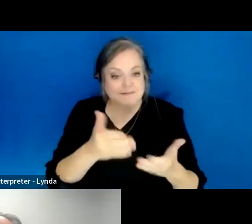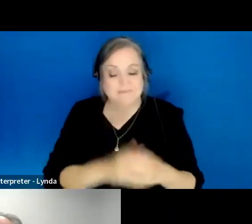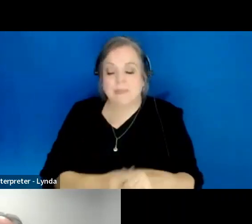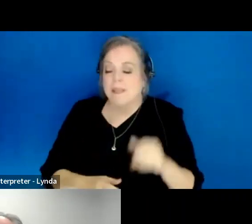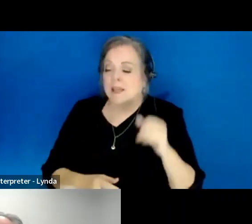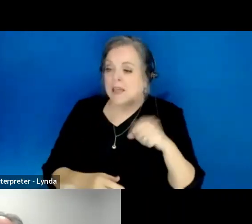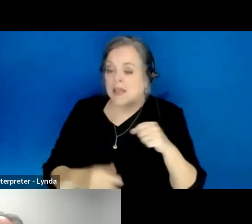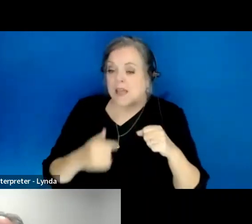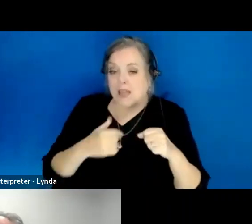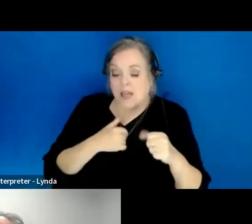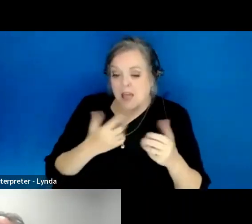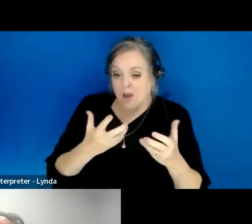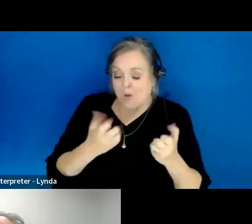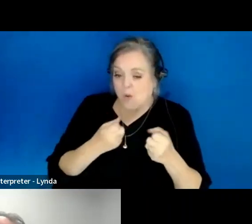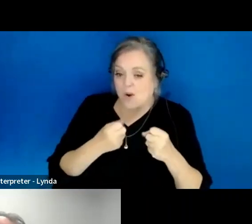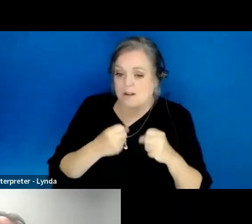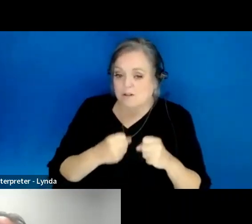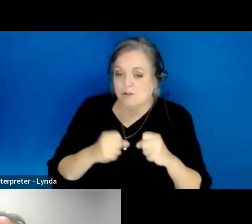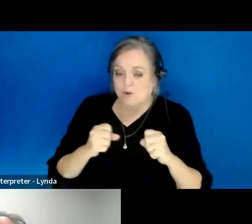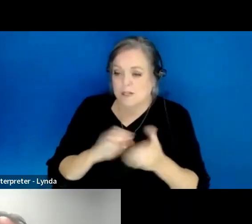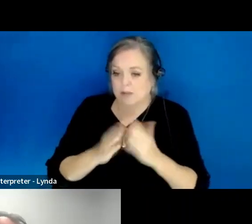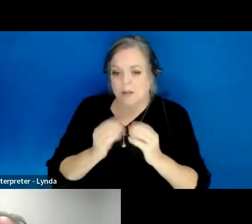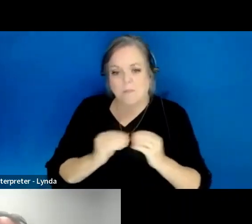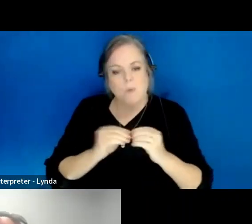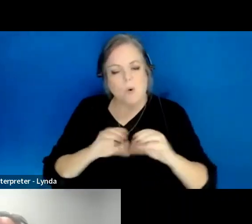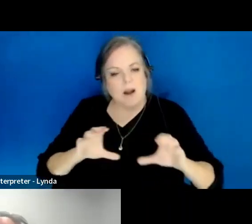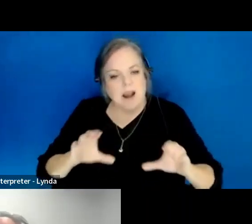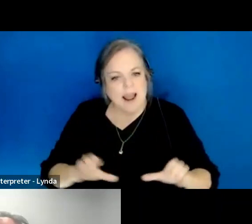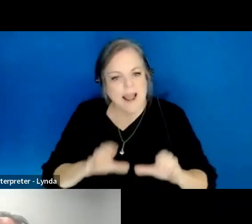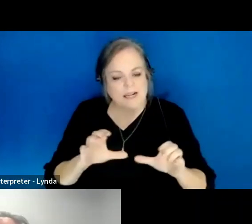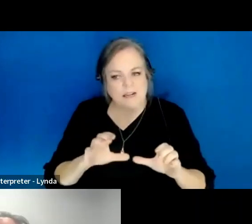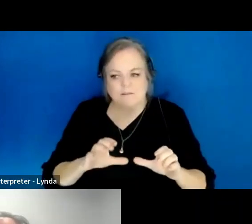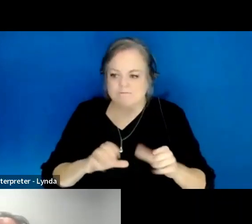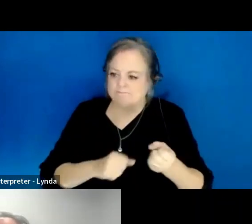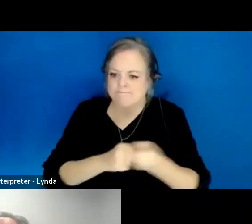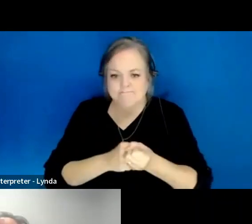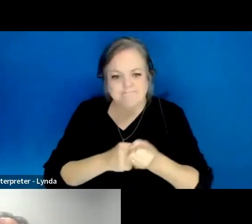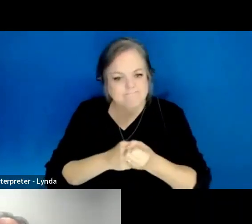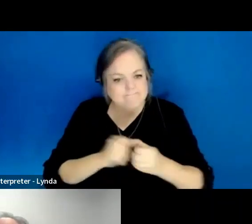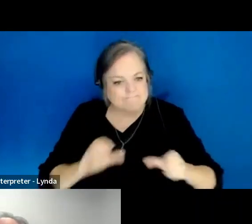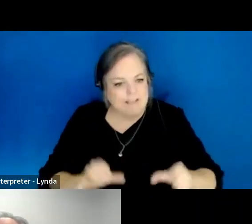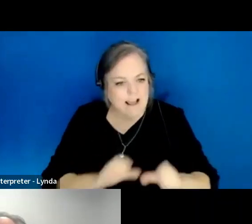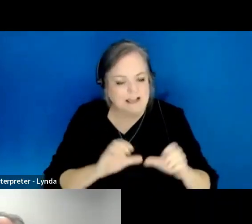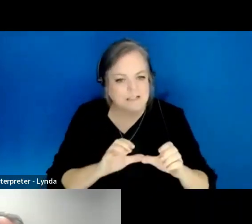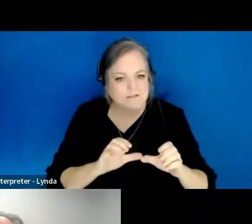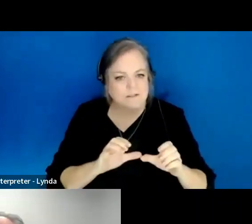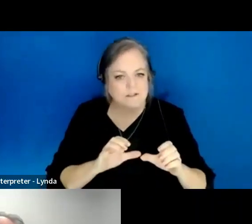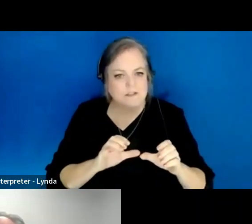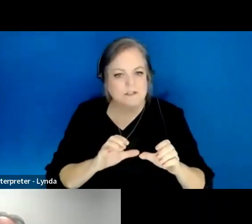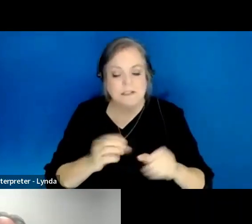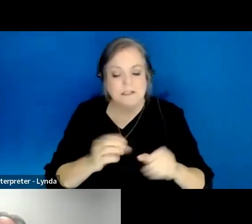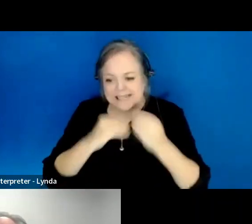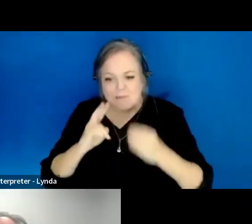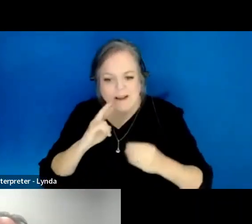Yeah, I want to try to be more active and proactive, and just eating my vegetables,